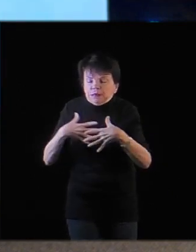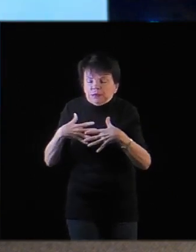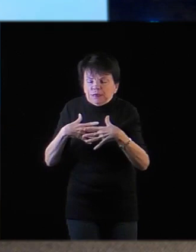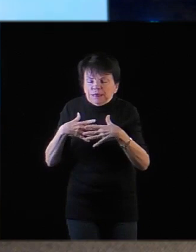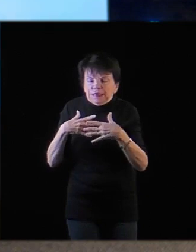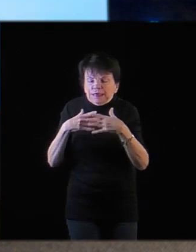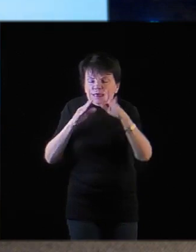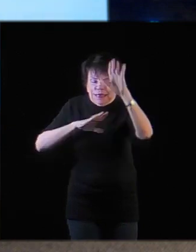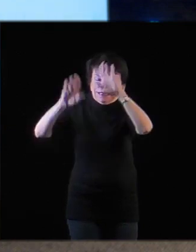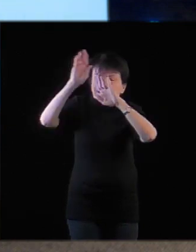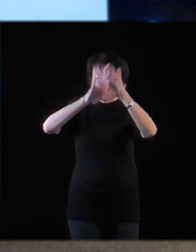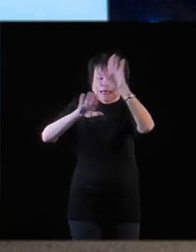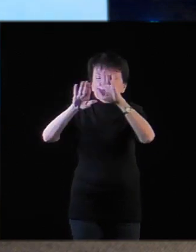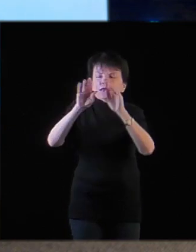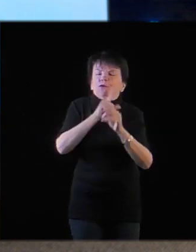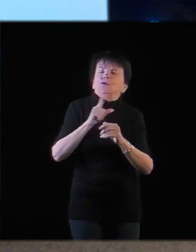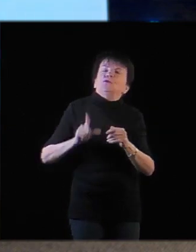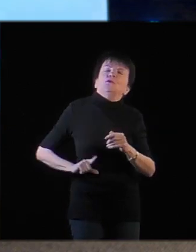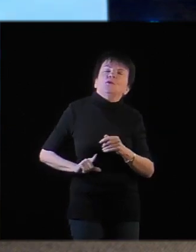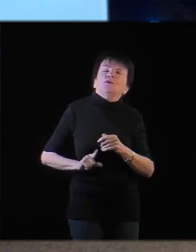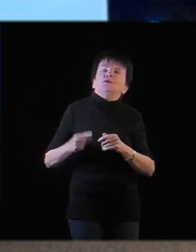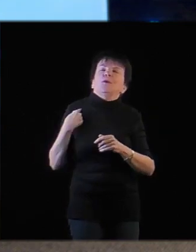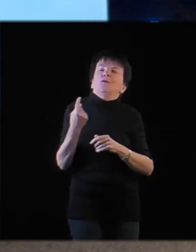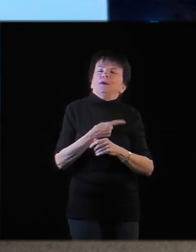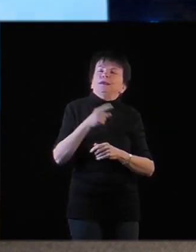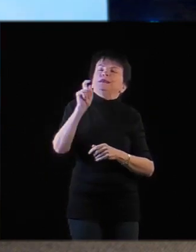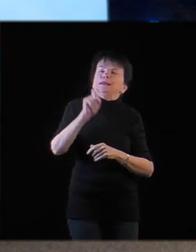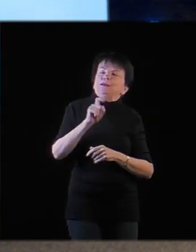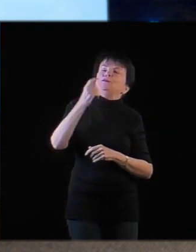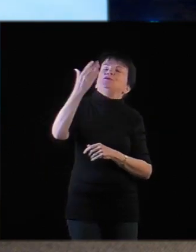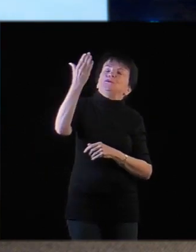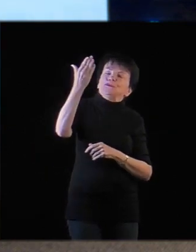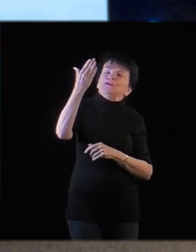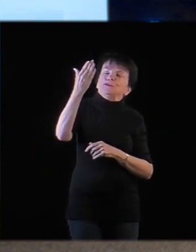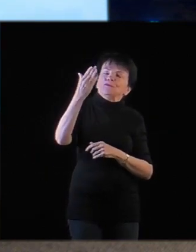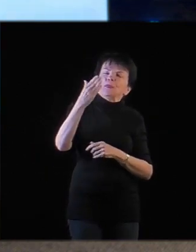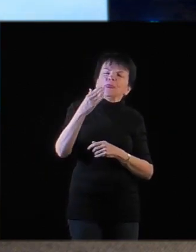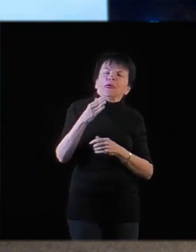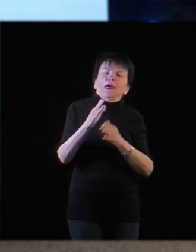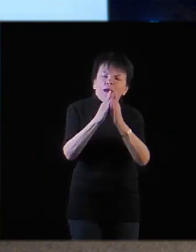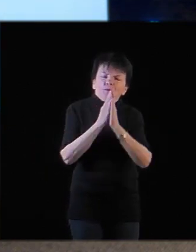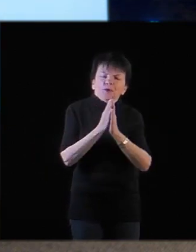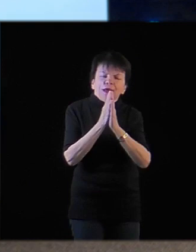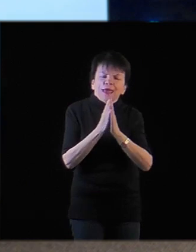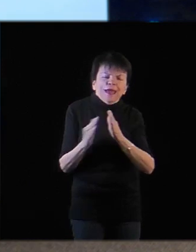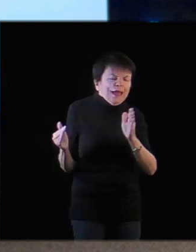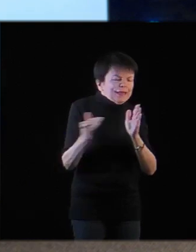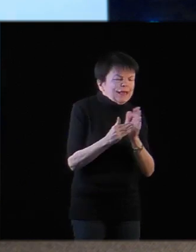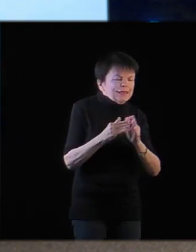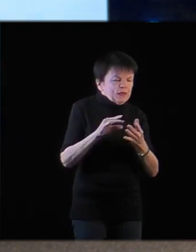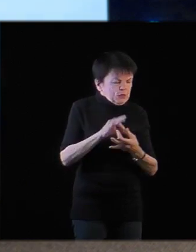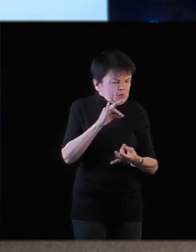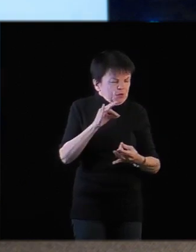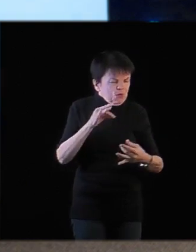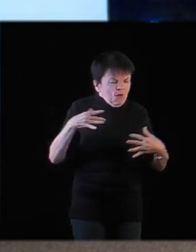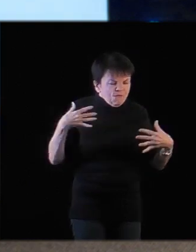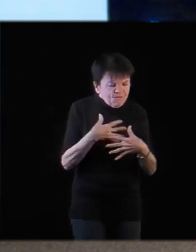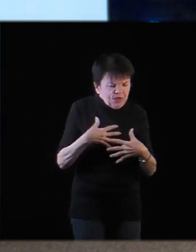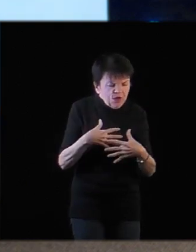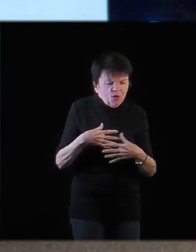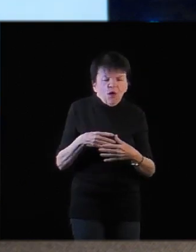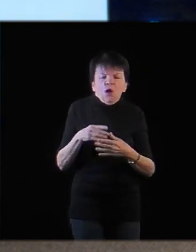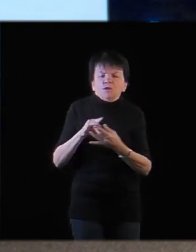anything else, Lord, we need you. So Lord, today I pray just against the spirit of fear, God, the spirit